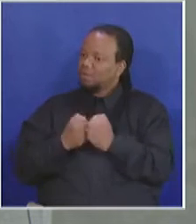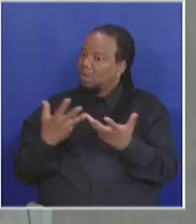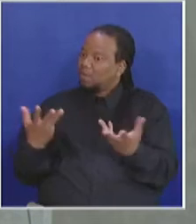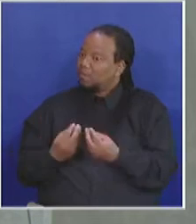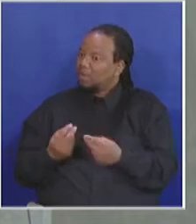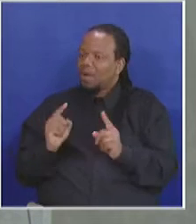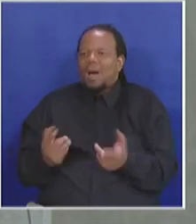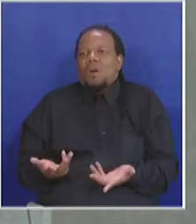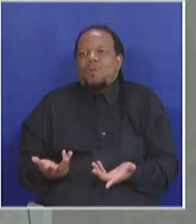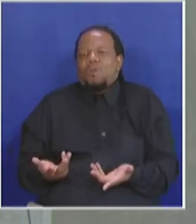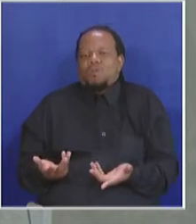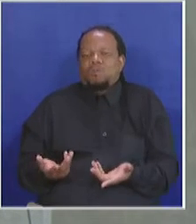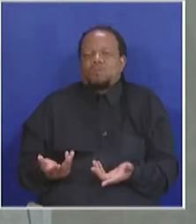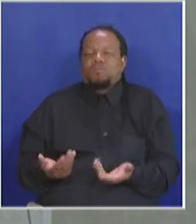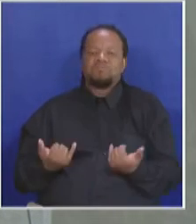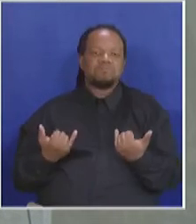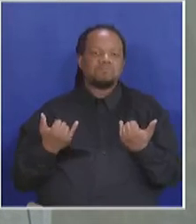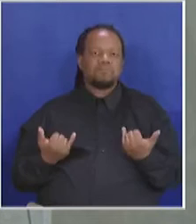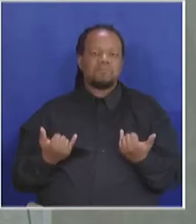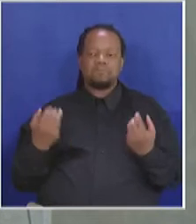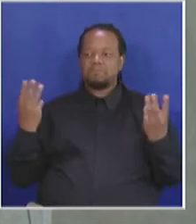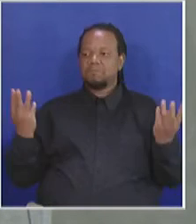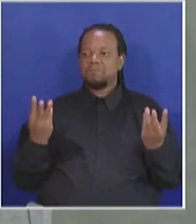is, unemployment has risen from